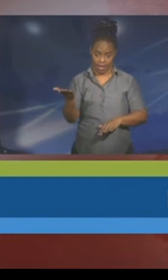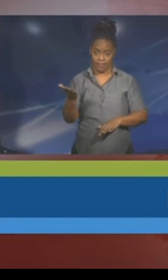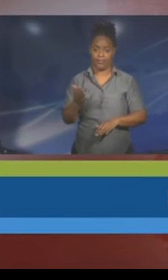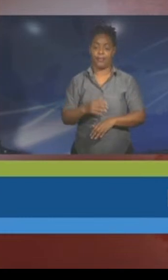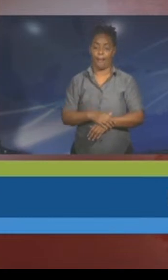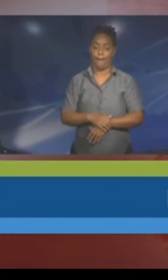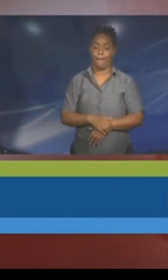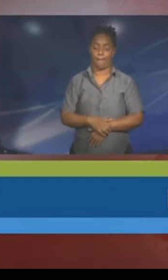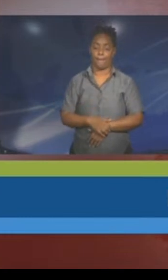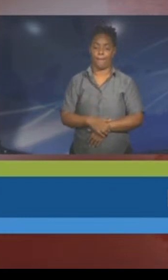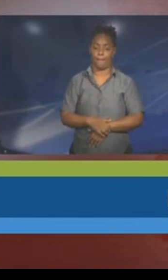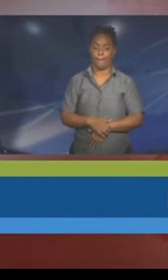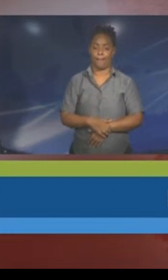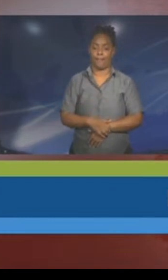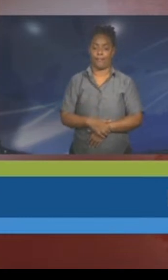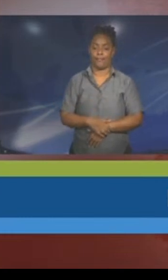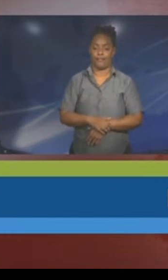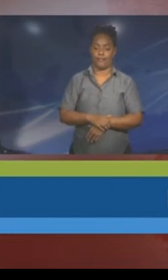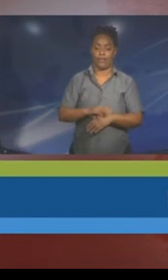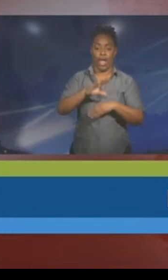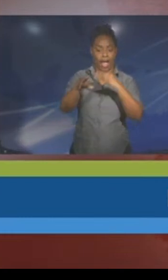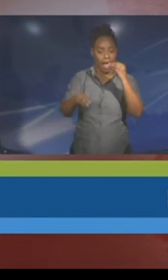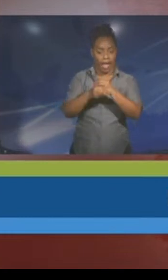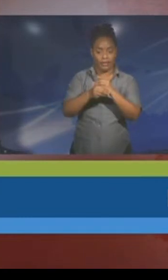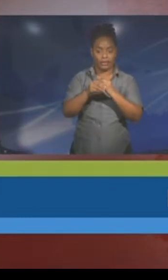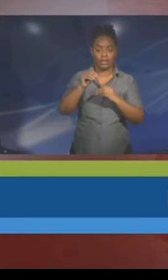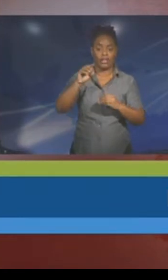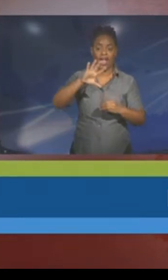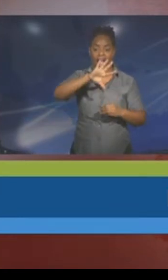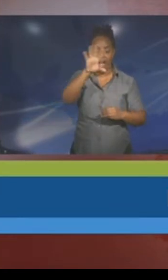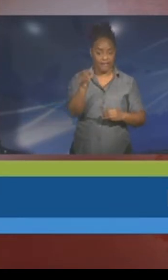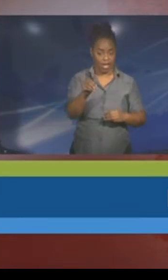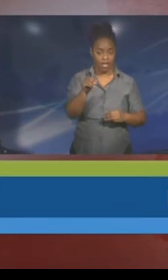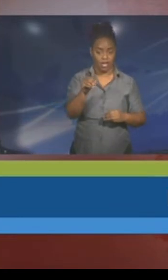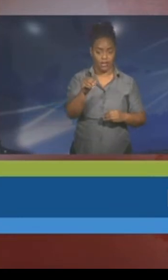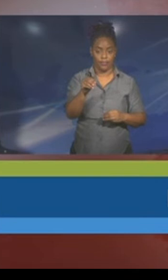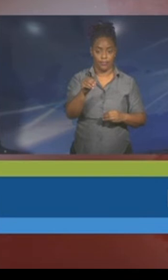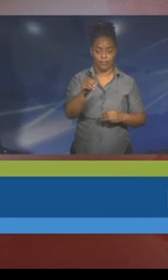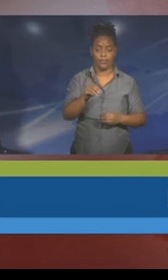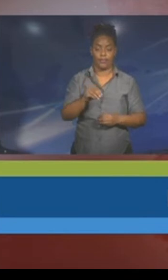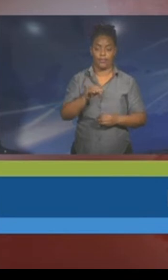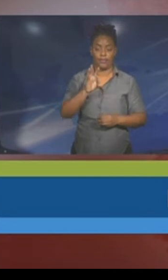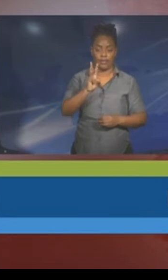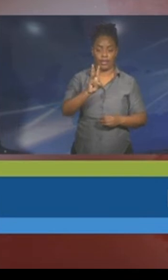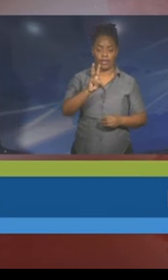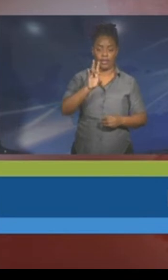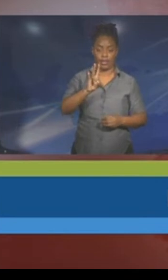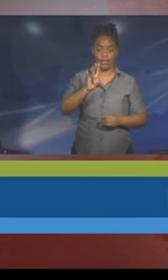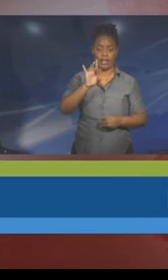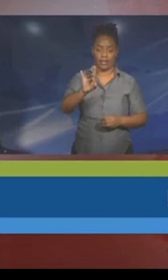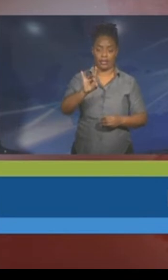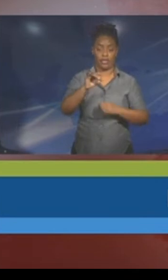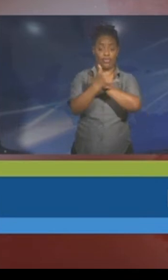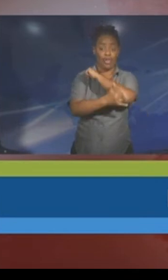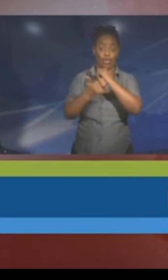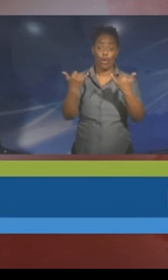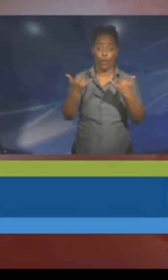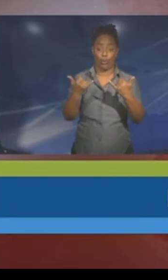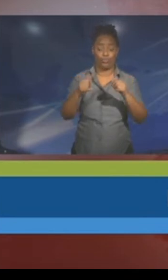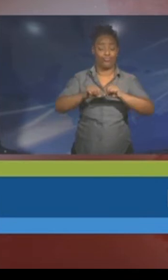week, all of which have been detected in Africa. 78 countries have now confirmed cases. Next slide.